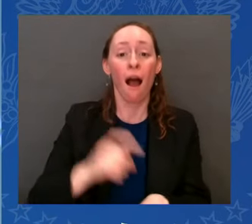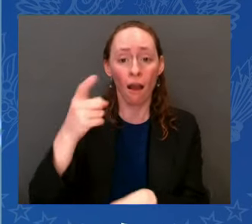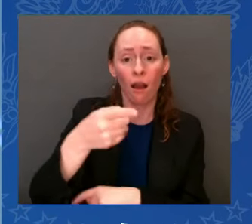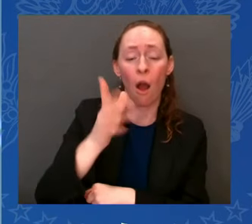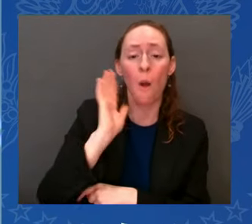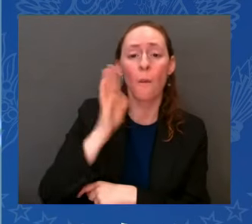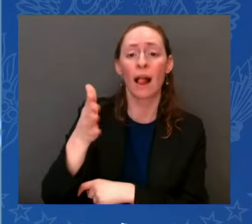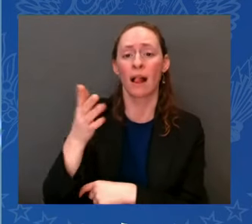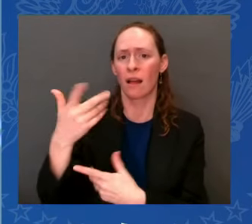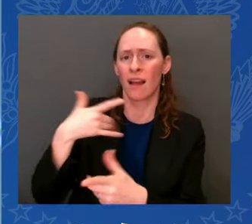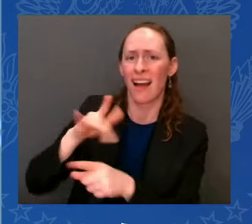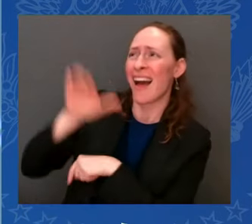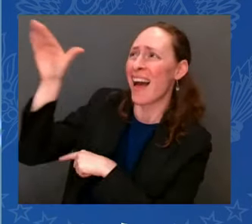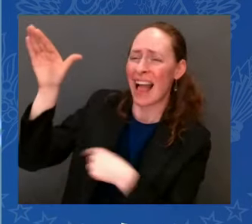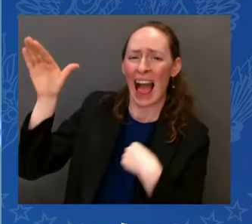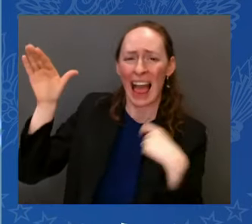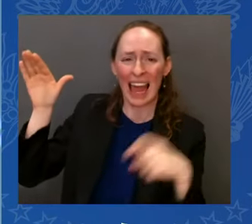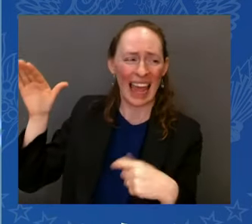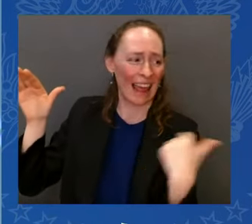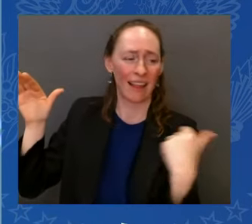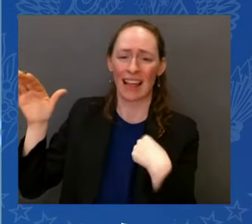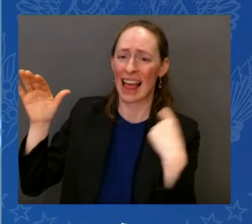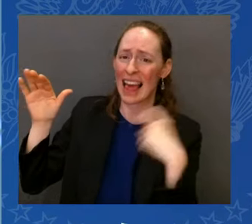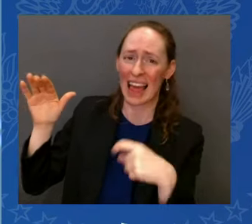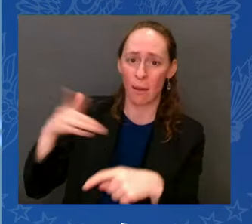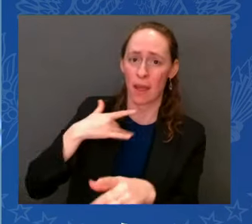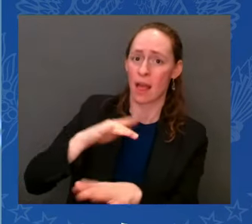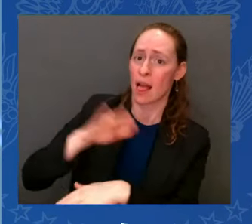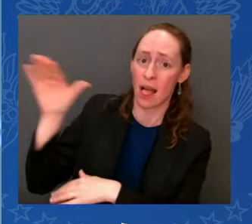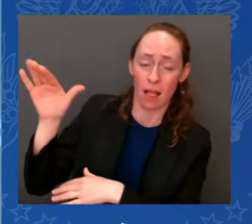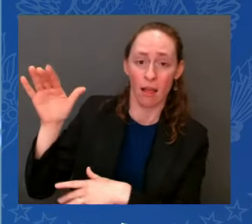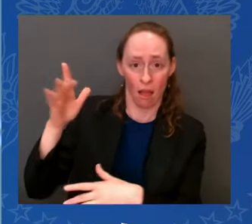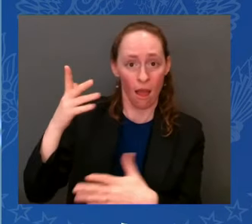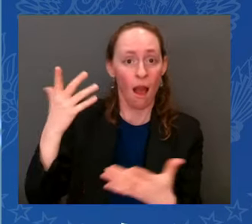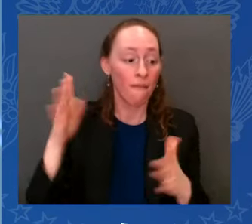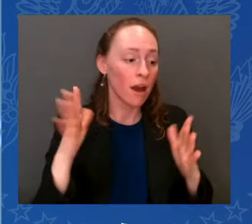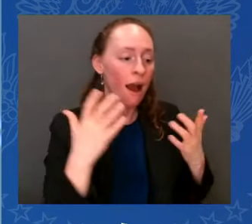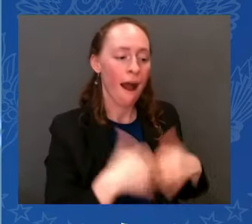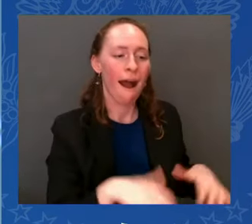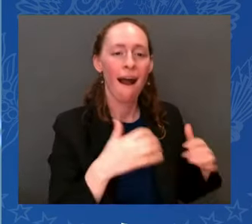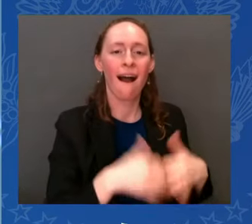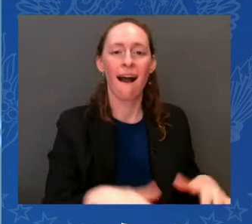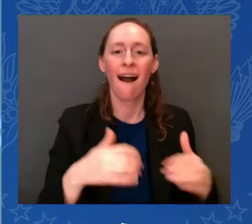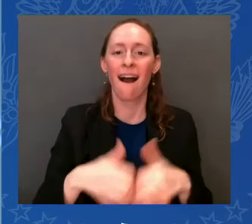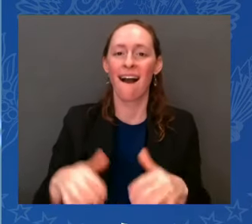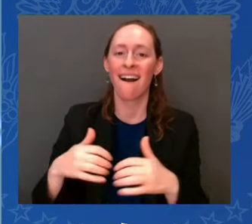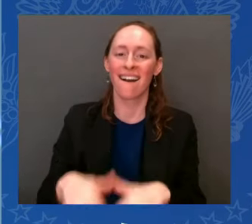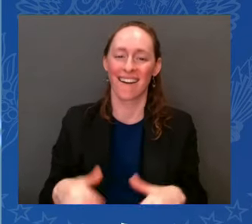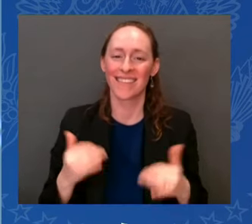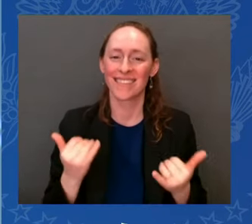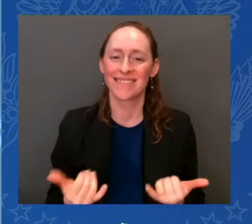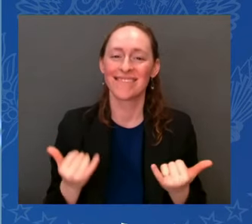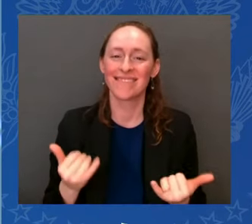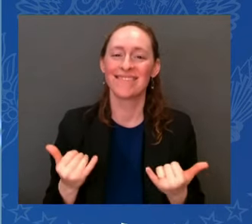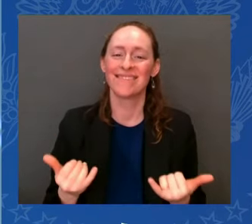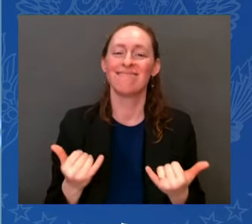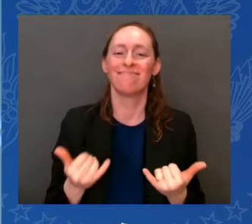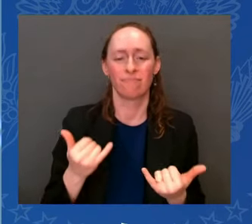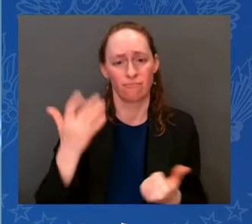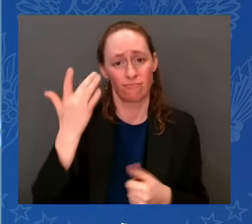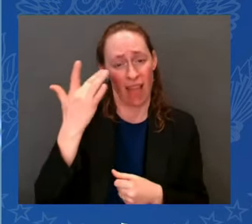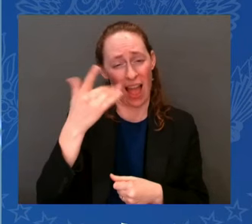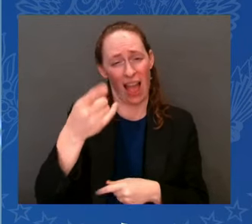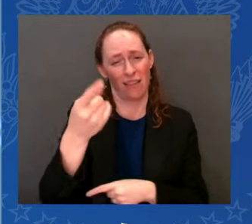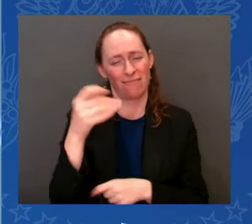done, fixing problems. And that's because you know the measure of success isn't how partisan points are scored, but it's how you fix the